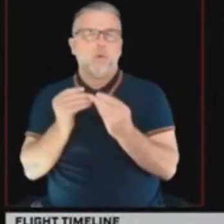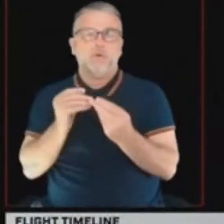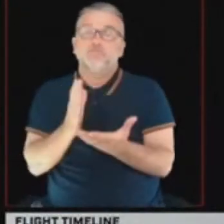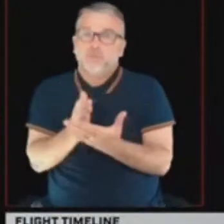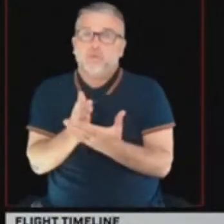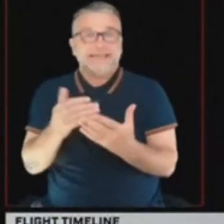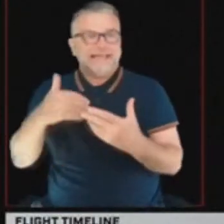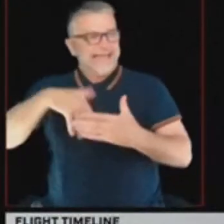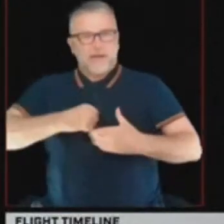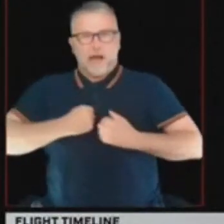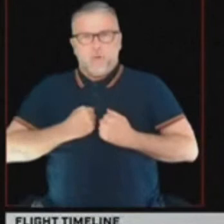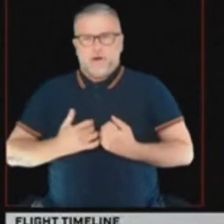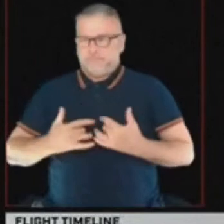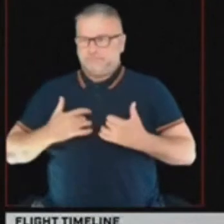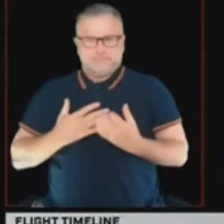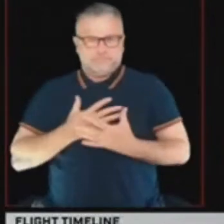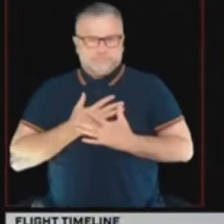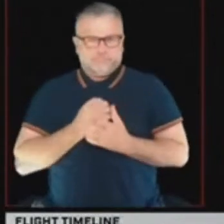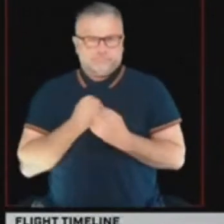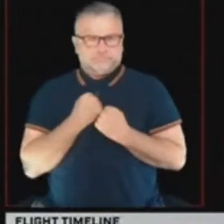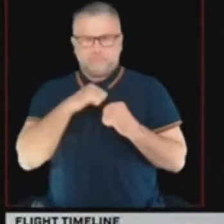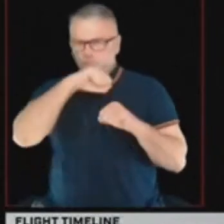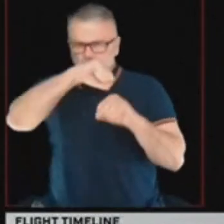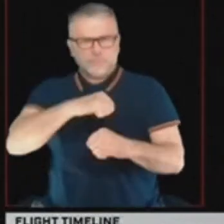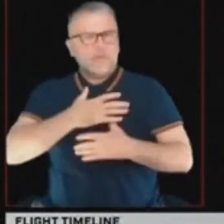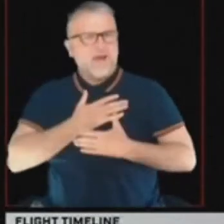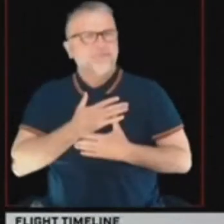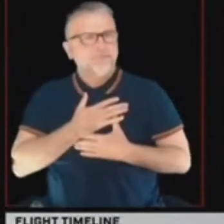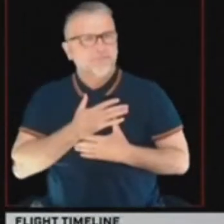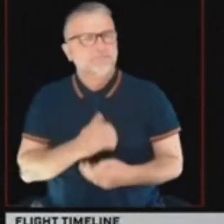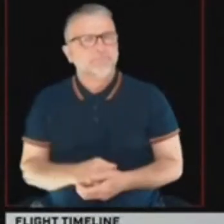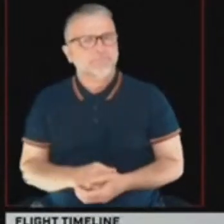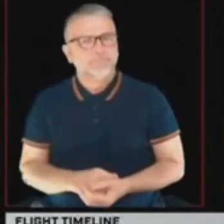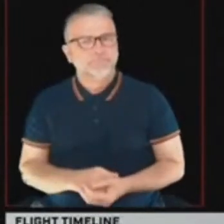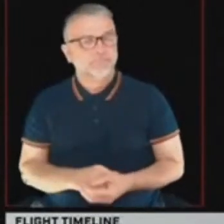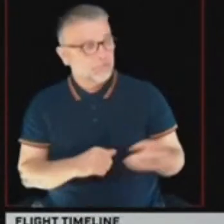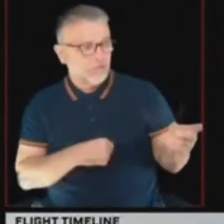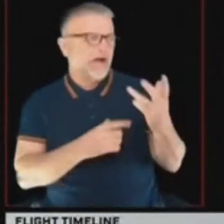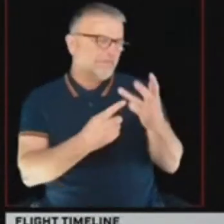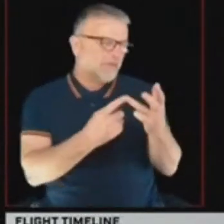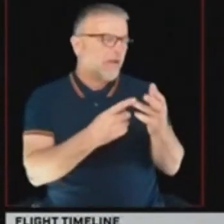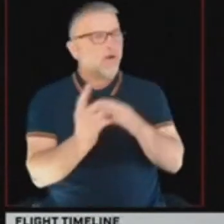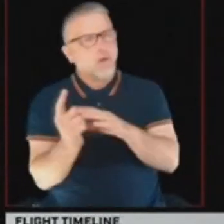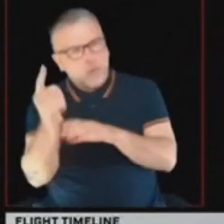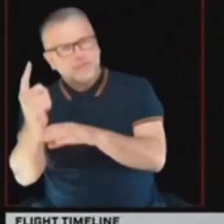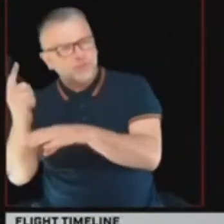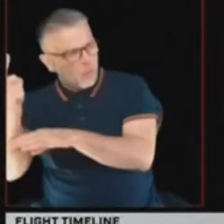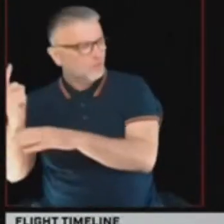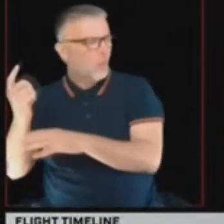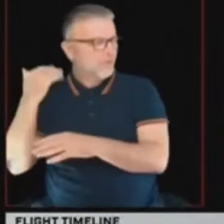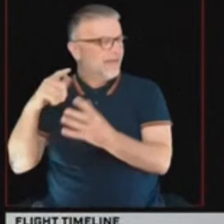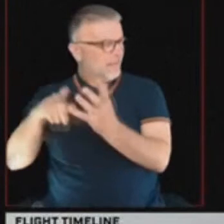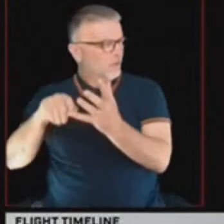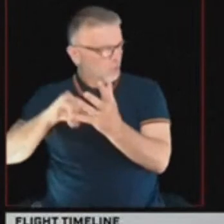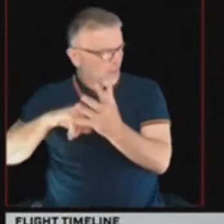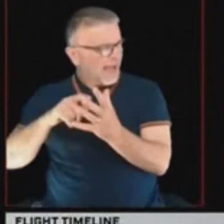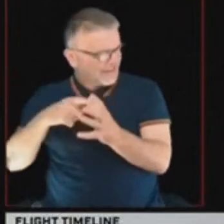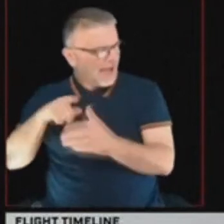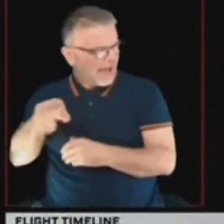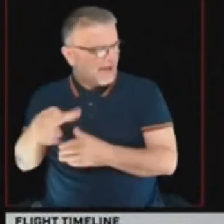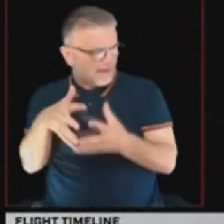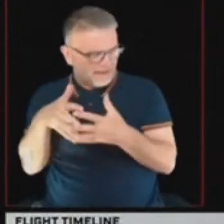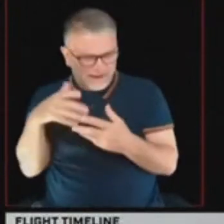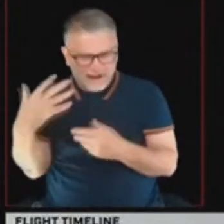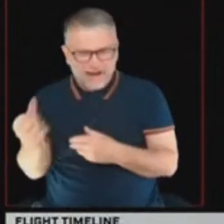DNA. And so, of course, I mean, there are other launch sites, historic launch sites in the USA, like Cape